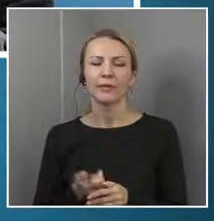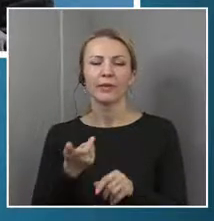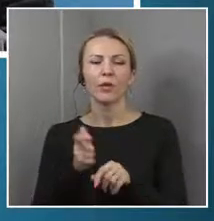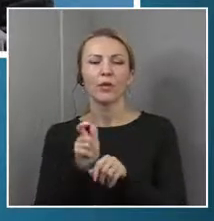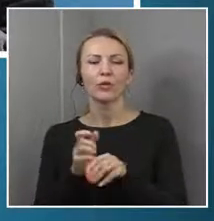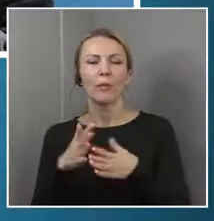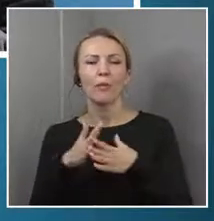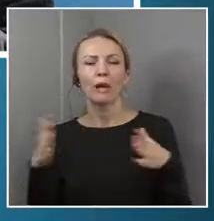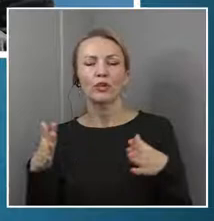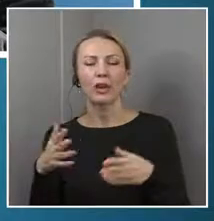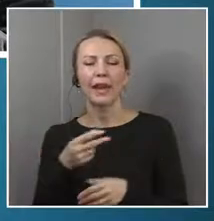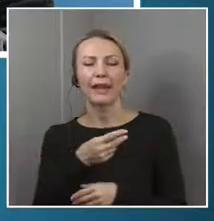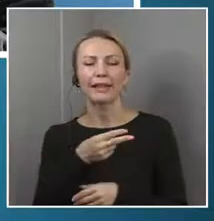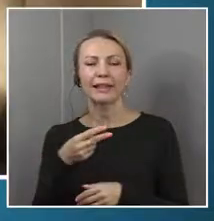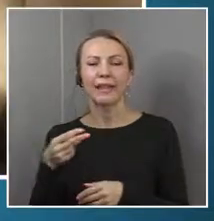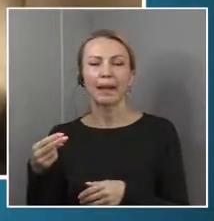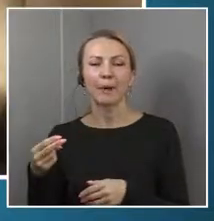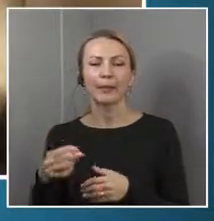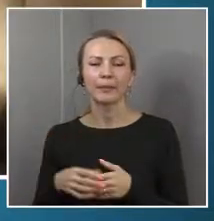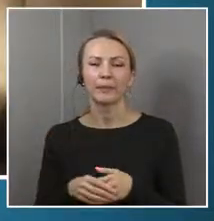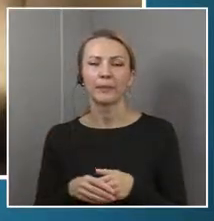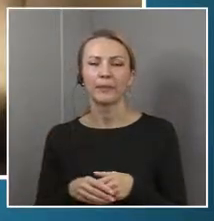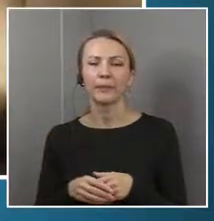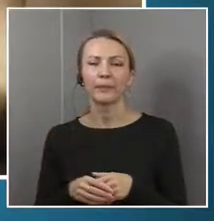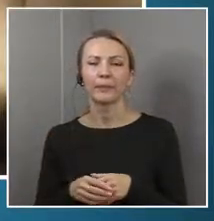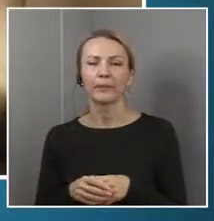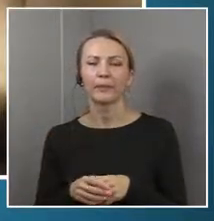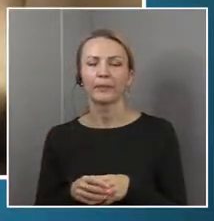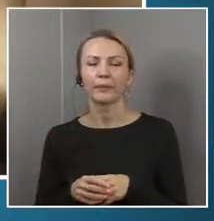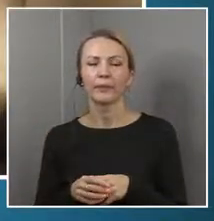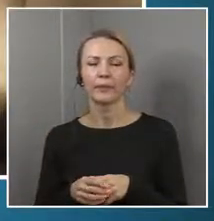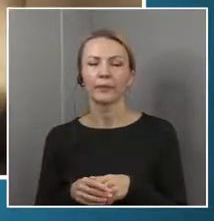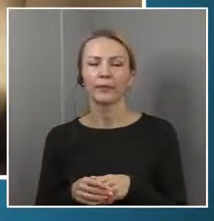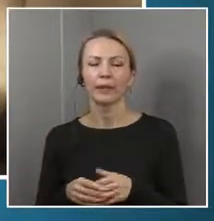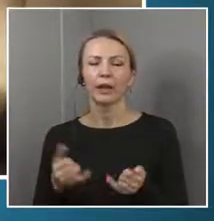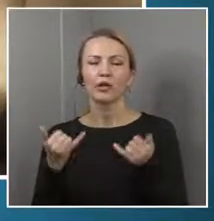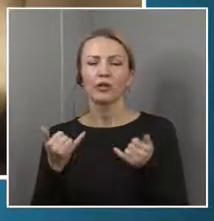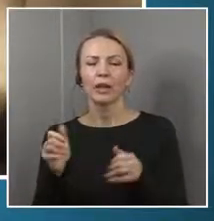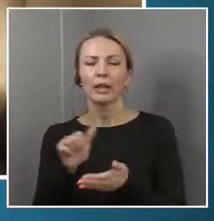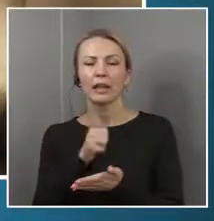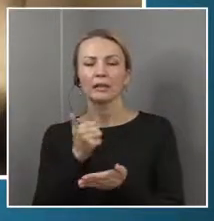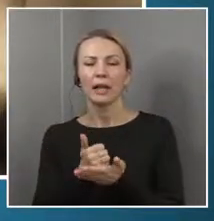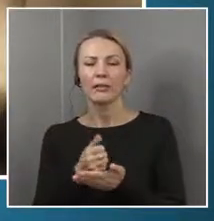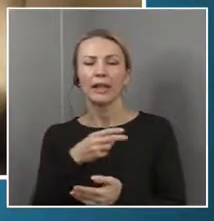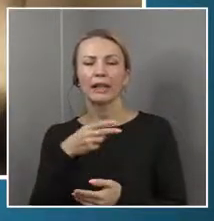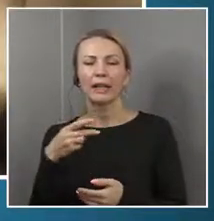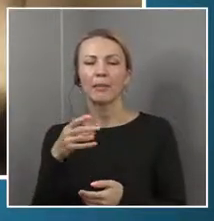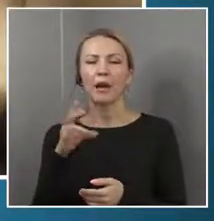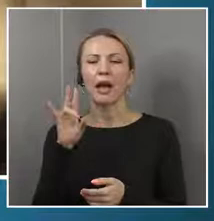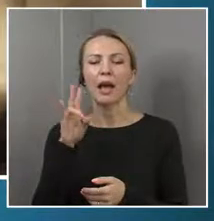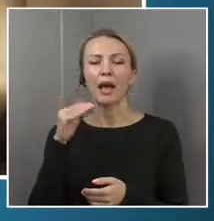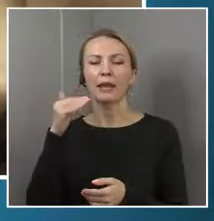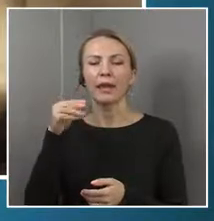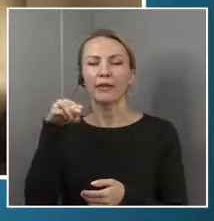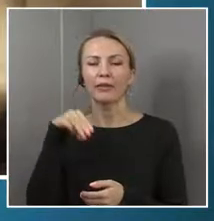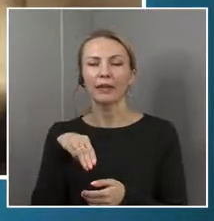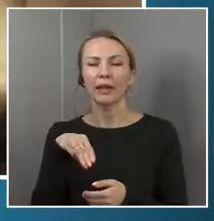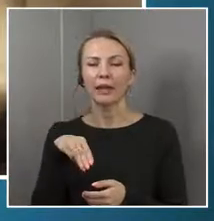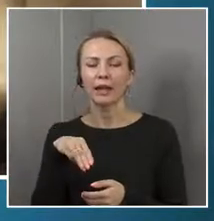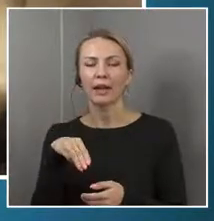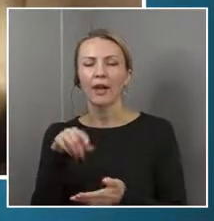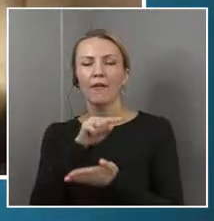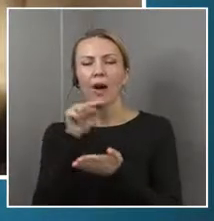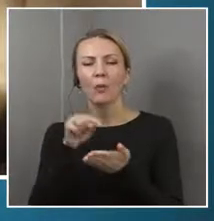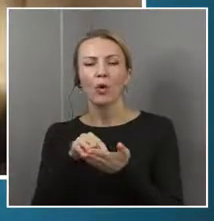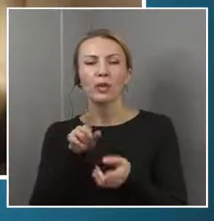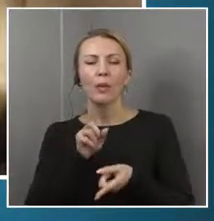Days, I think that people are mostly talking about NFTs and questions of authenticity that arise